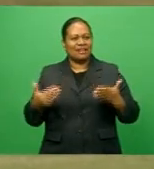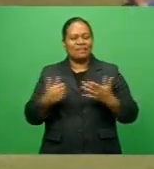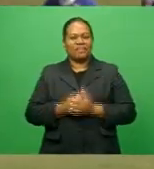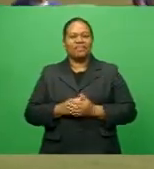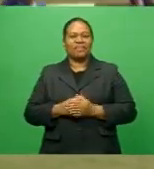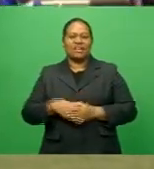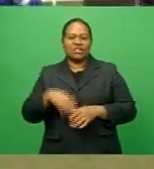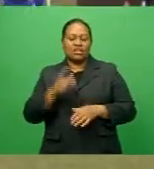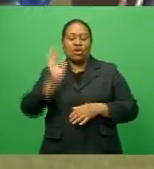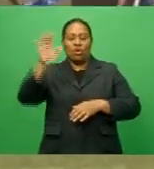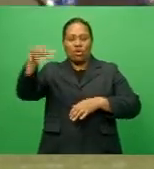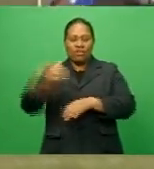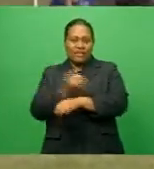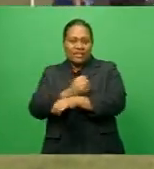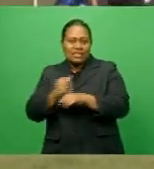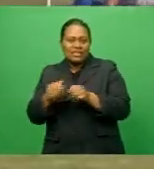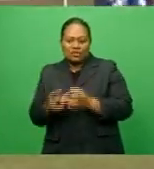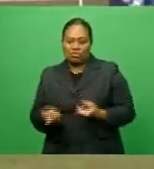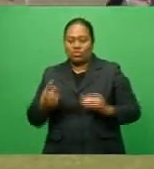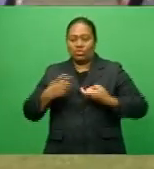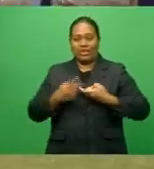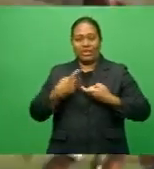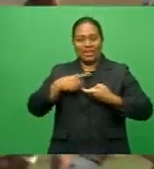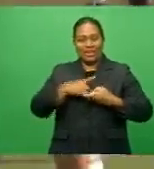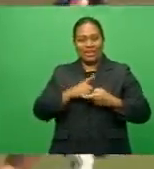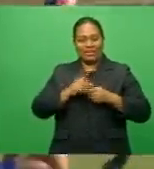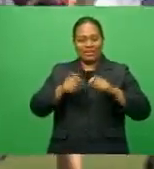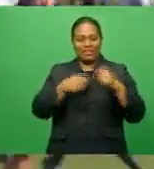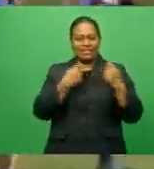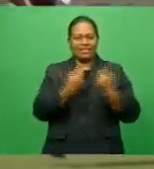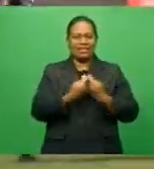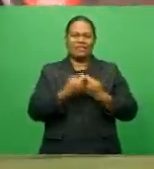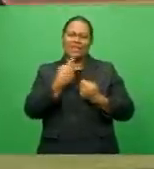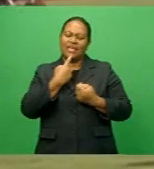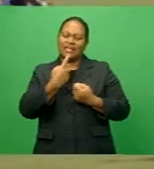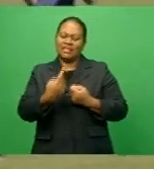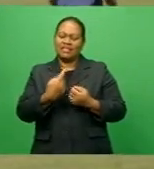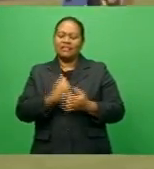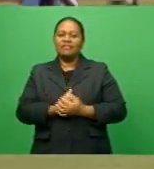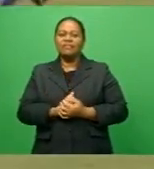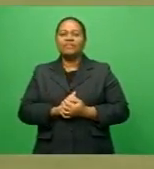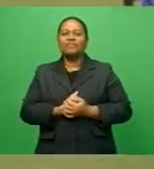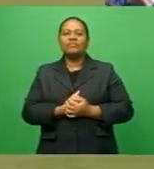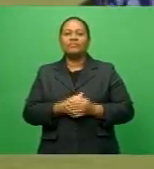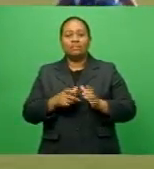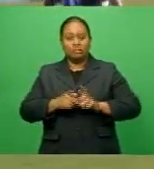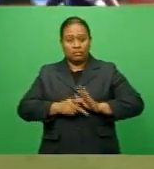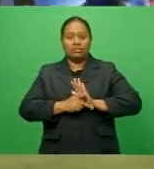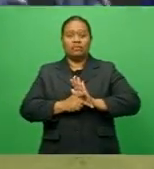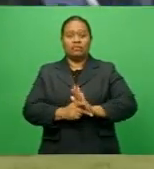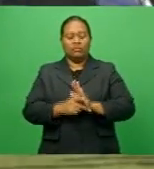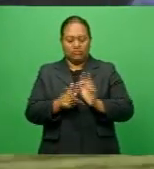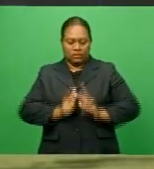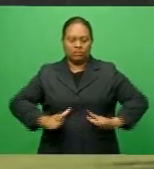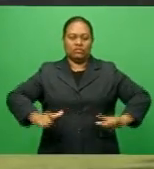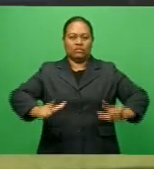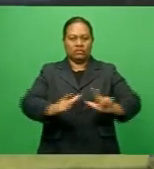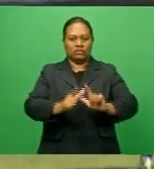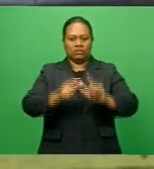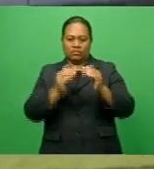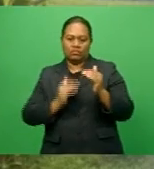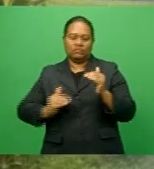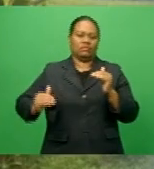from overseas players to join the squad, head coach Senirusi Servakula says the pressure is on local players to step